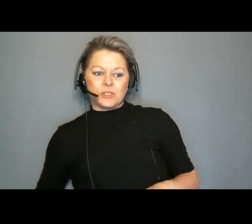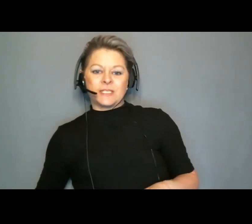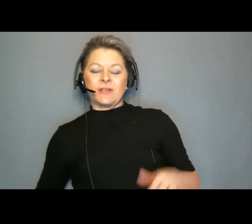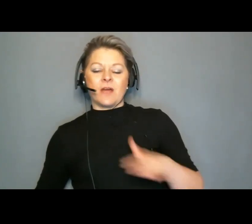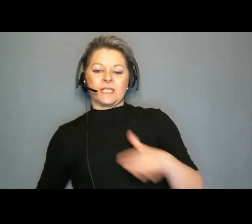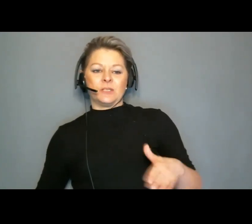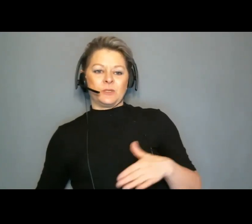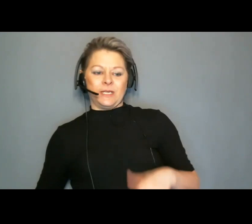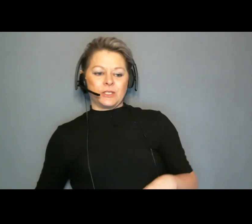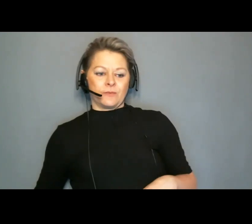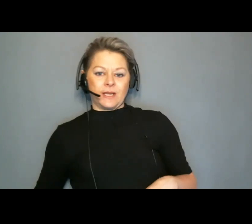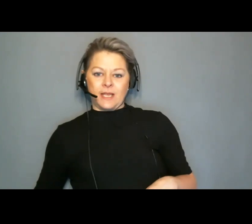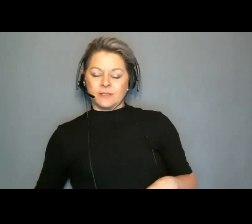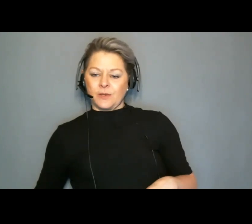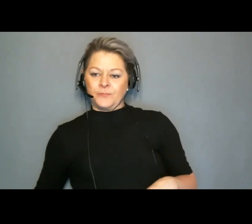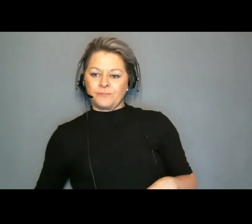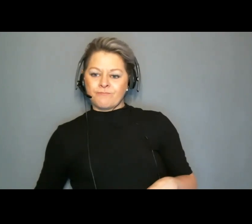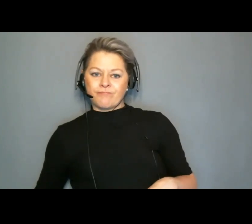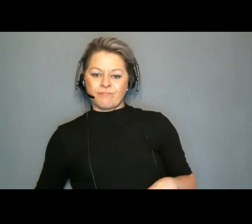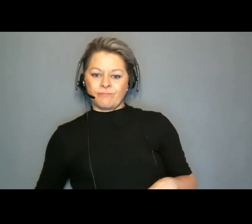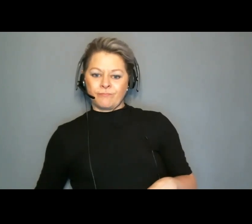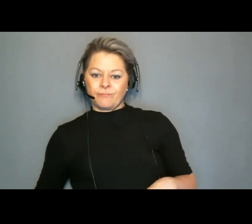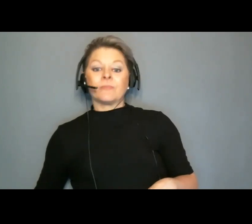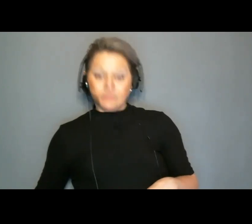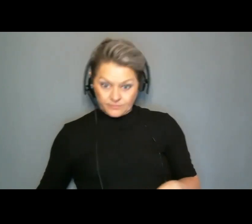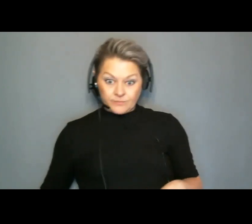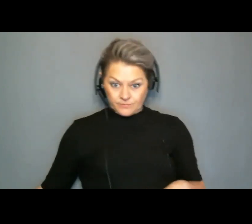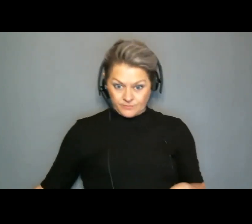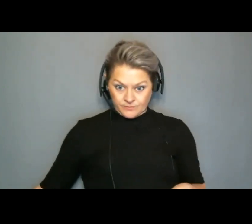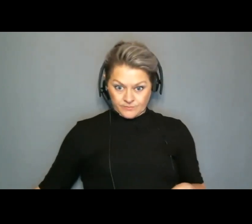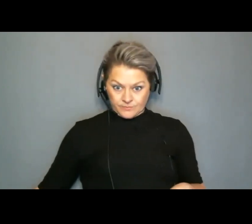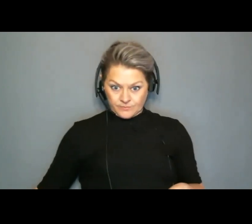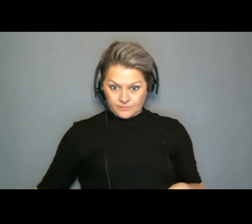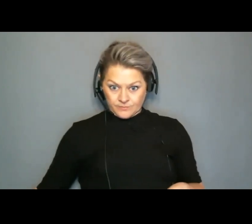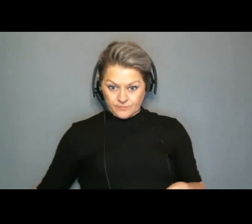Yeah, they're just having a conversation between each other right now. So. Yep.